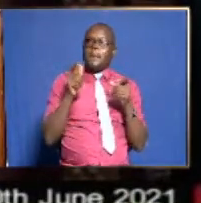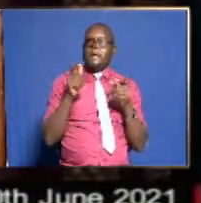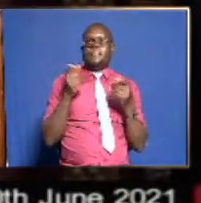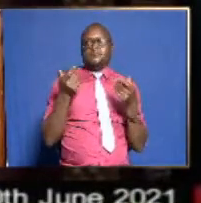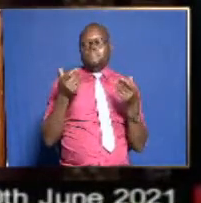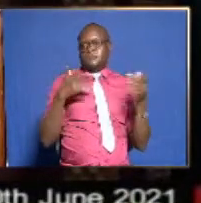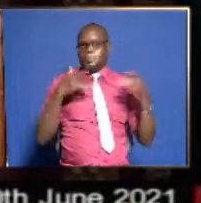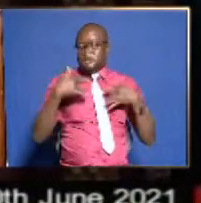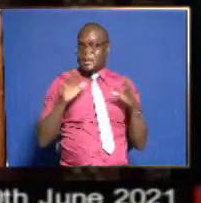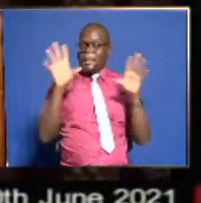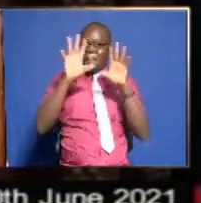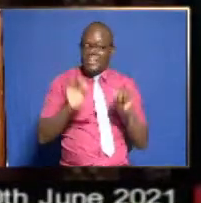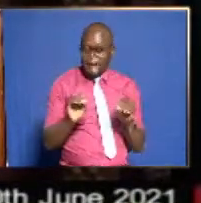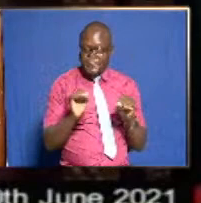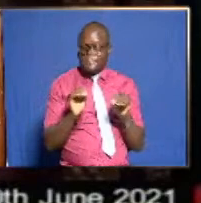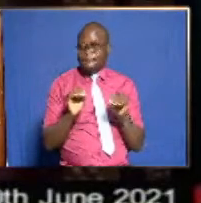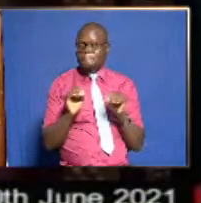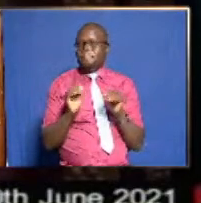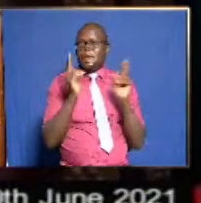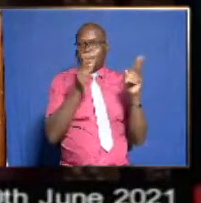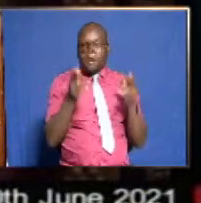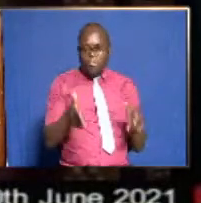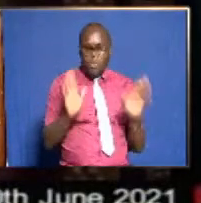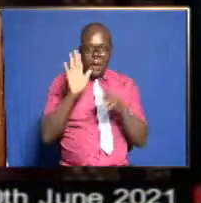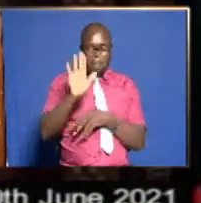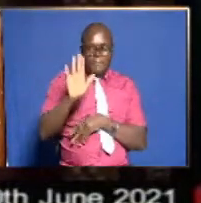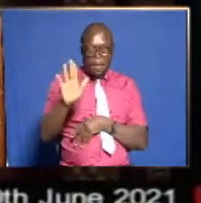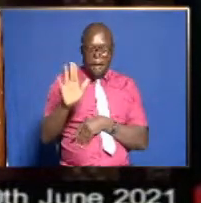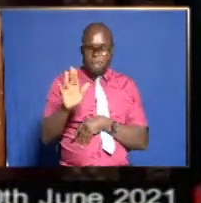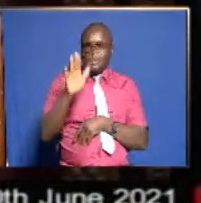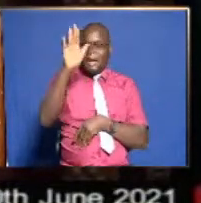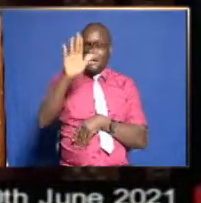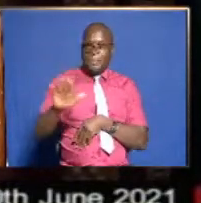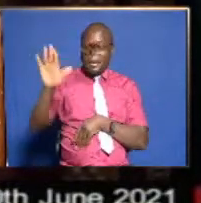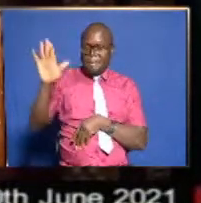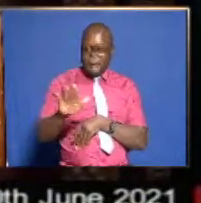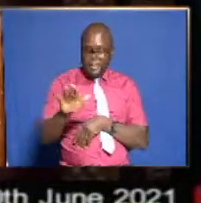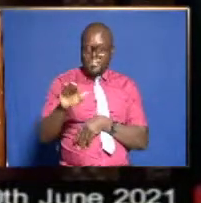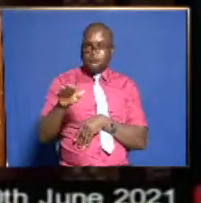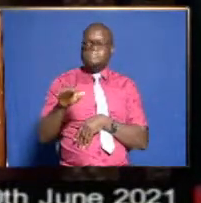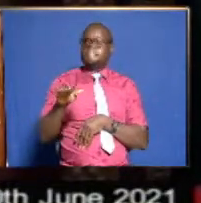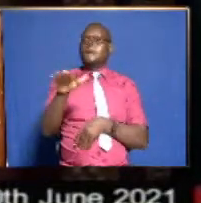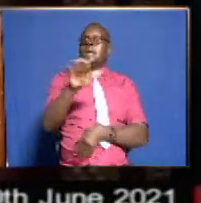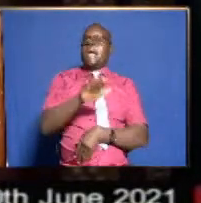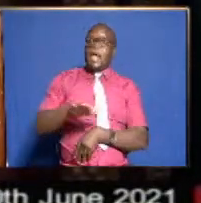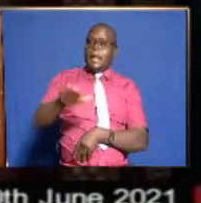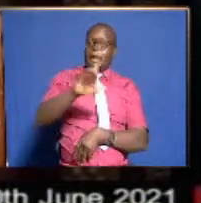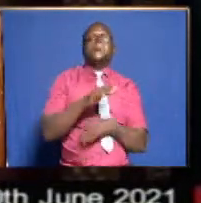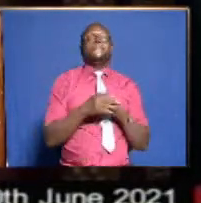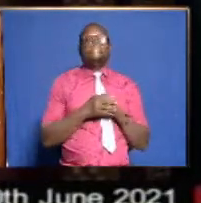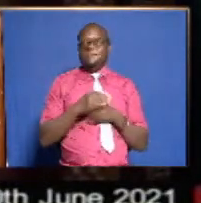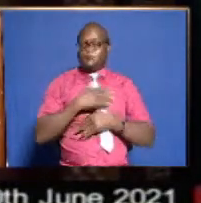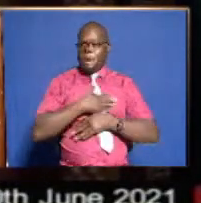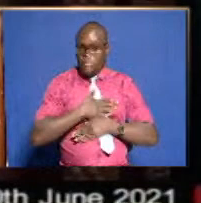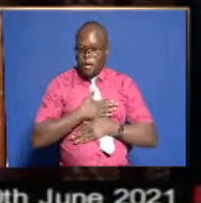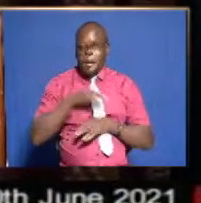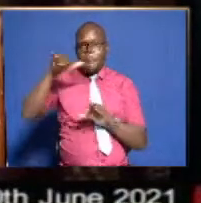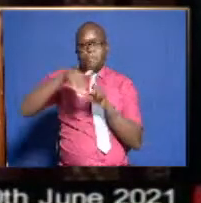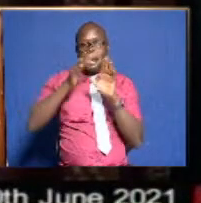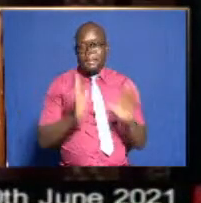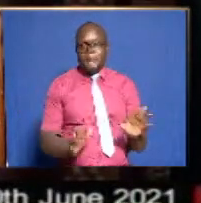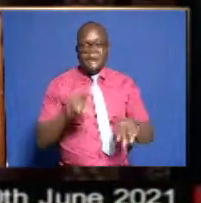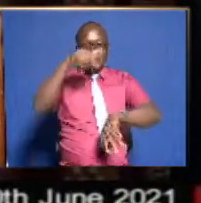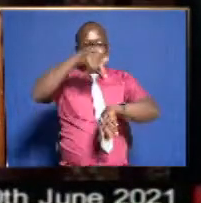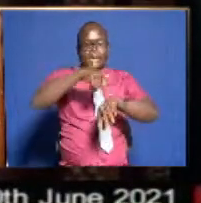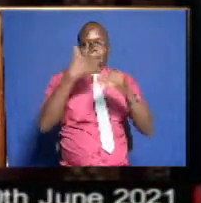budget in the usual manner at the Parliamentary Gardens. Now, honourable members, time